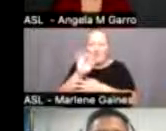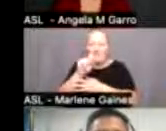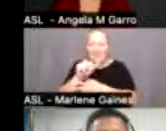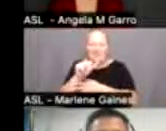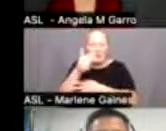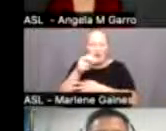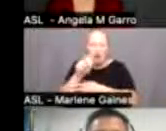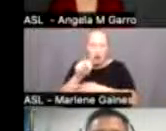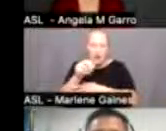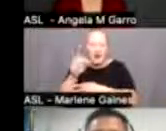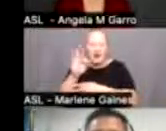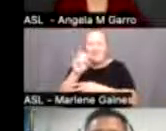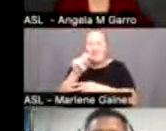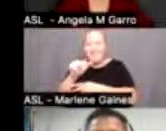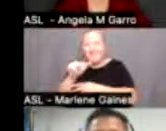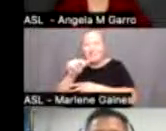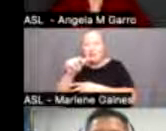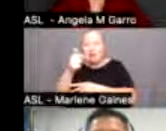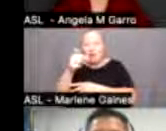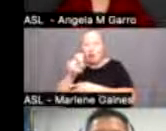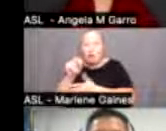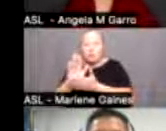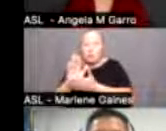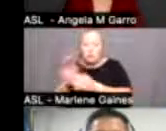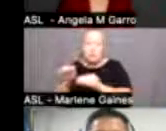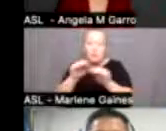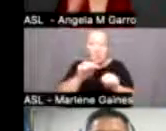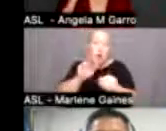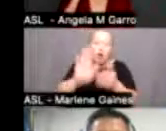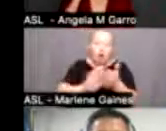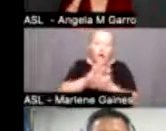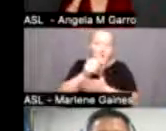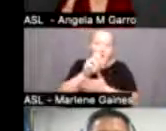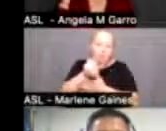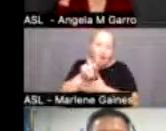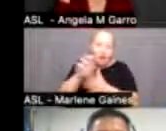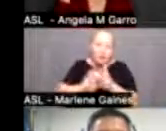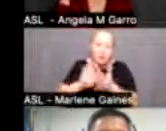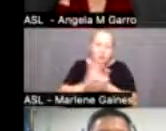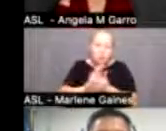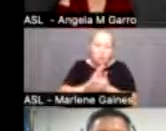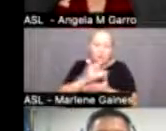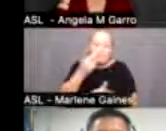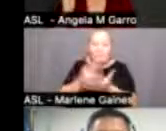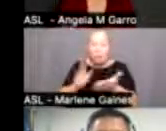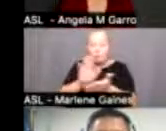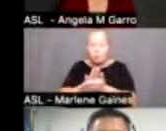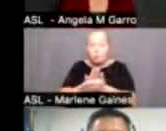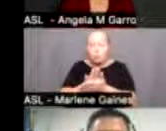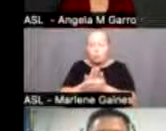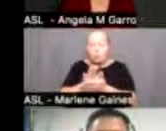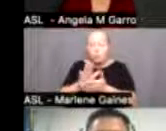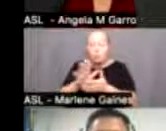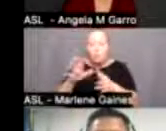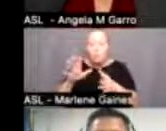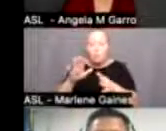to relocate Fiesta Gardens International School to the current College Park Elementary School site, to allow both schools to house their